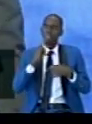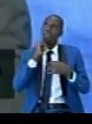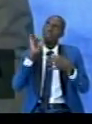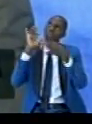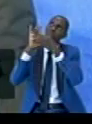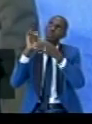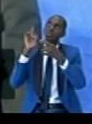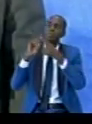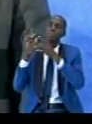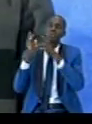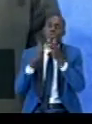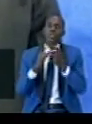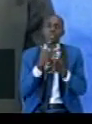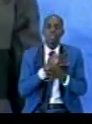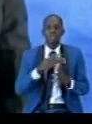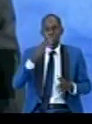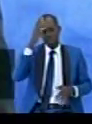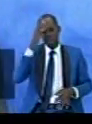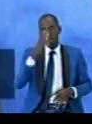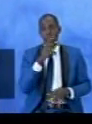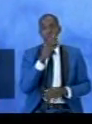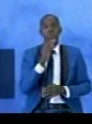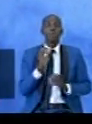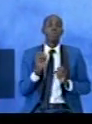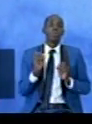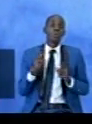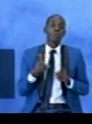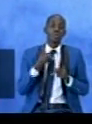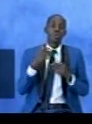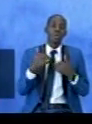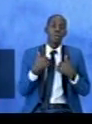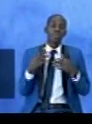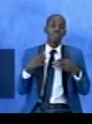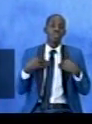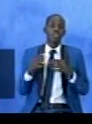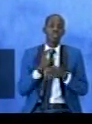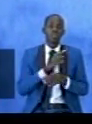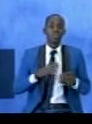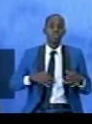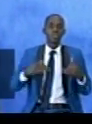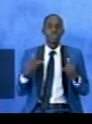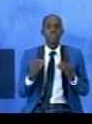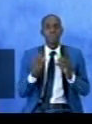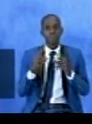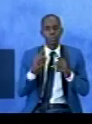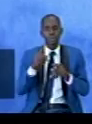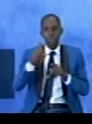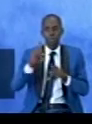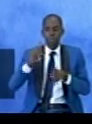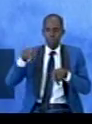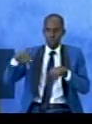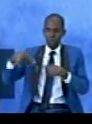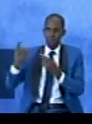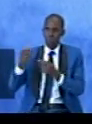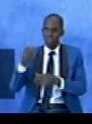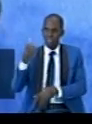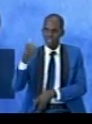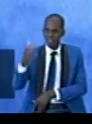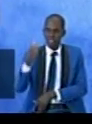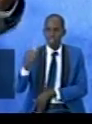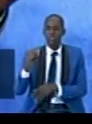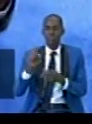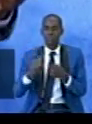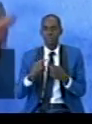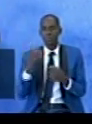the father and the mother might say, okay, if that is your decision, go and find whatever you have